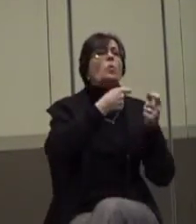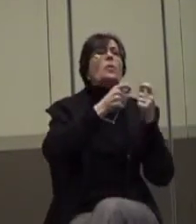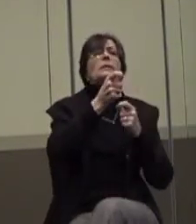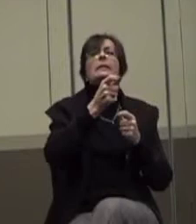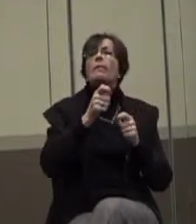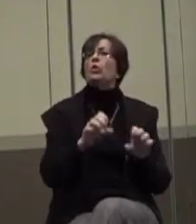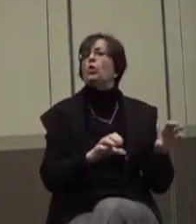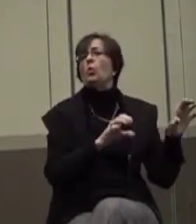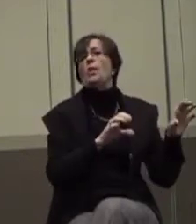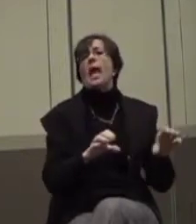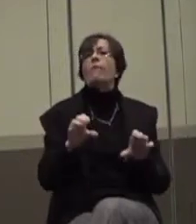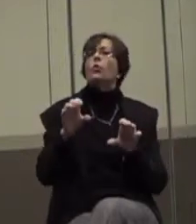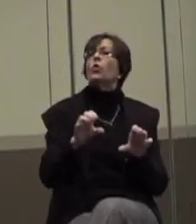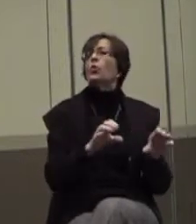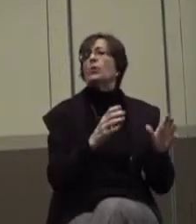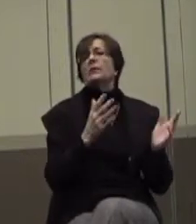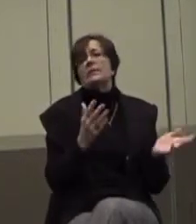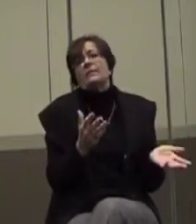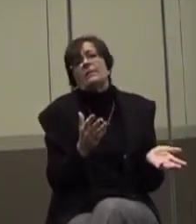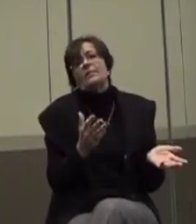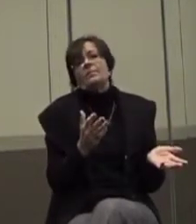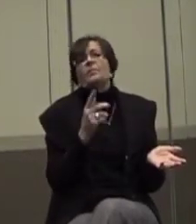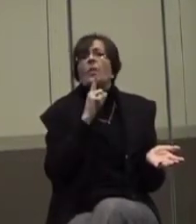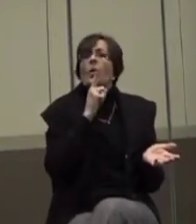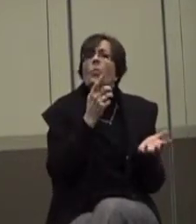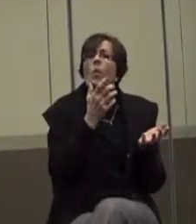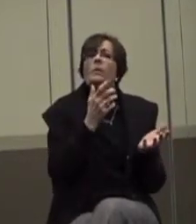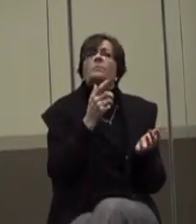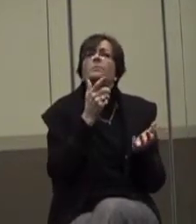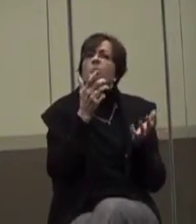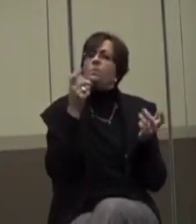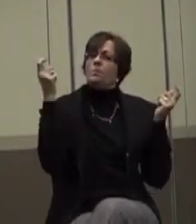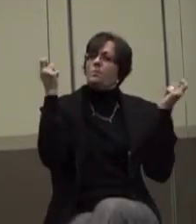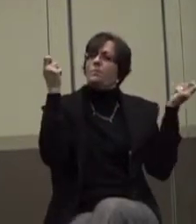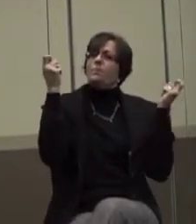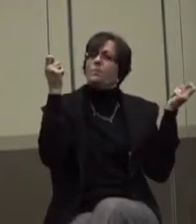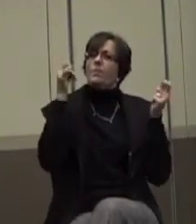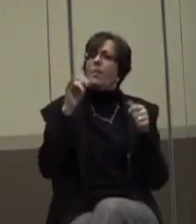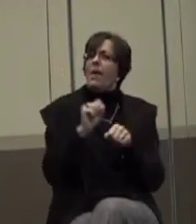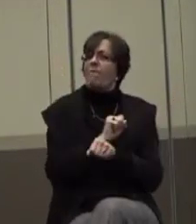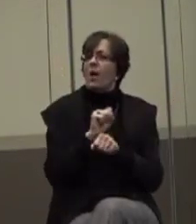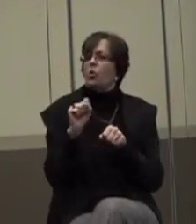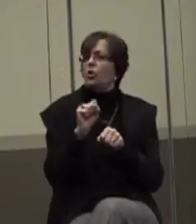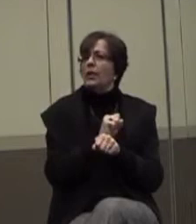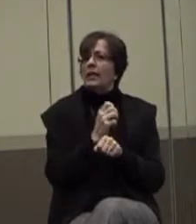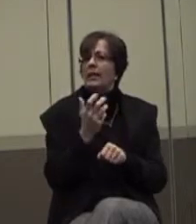behaviors. All right. They really want that, and they want the control of that function.